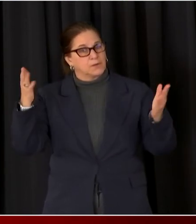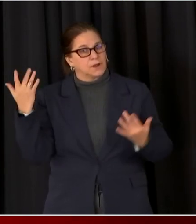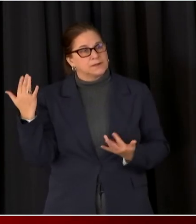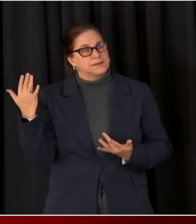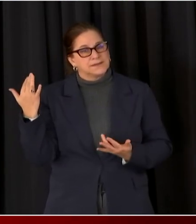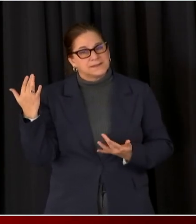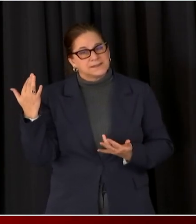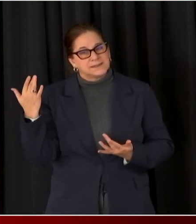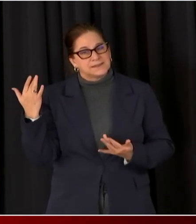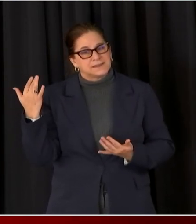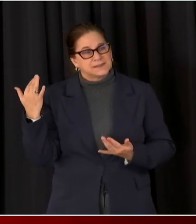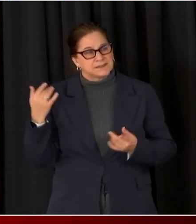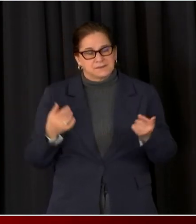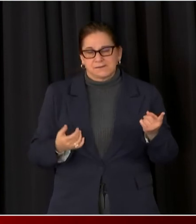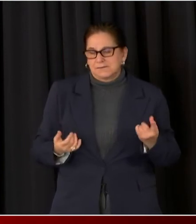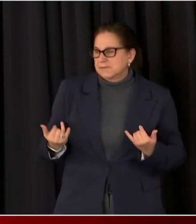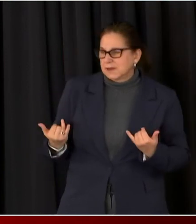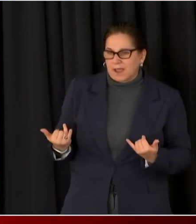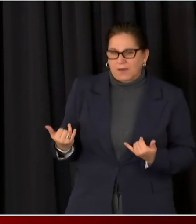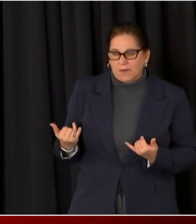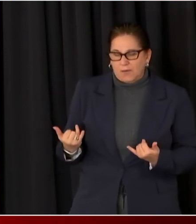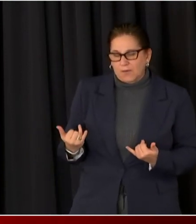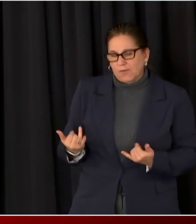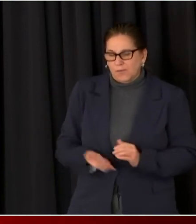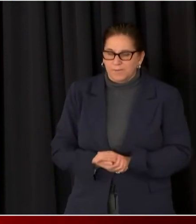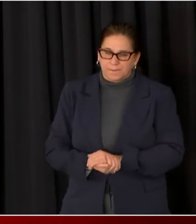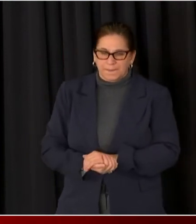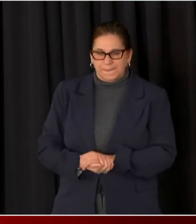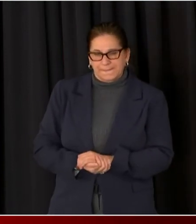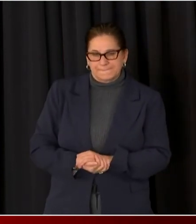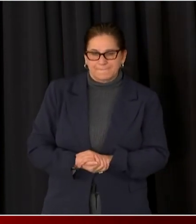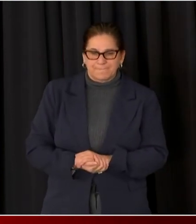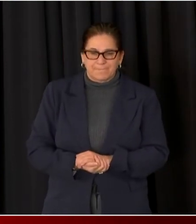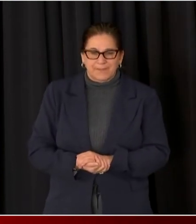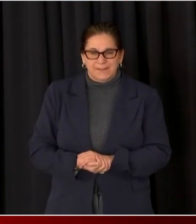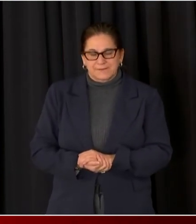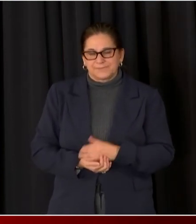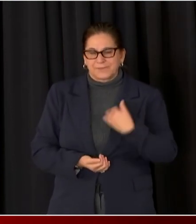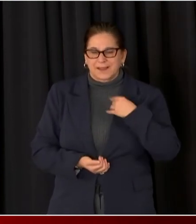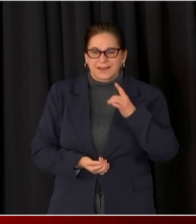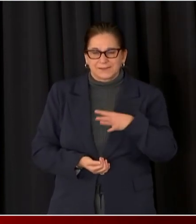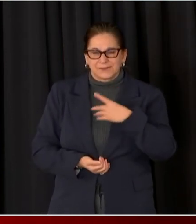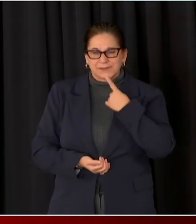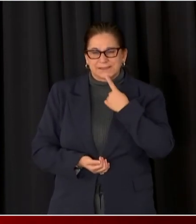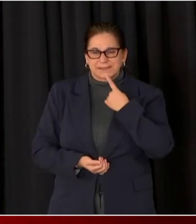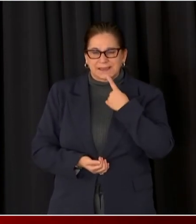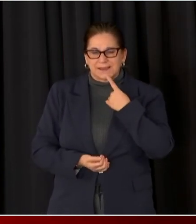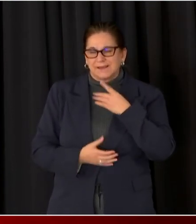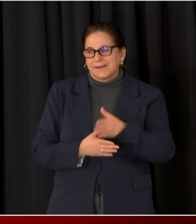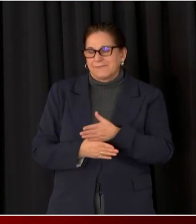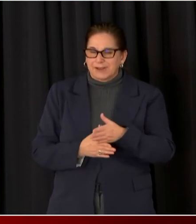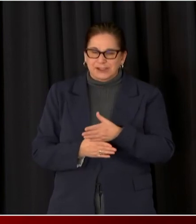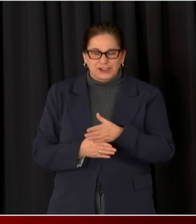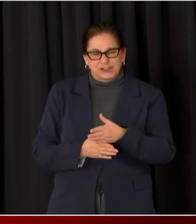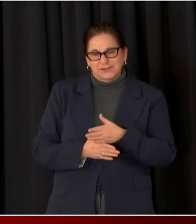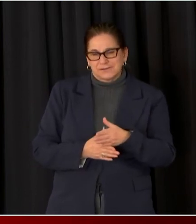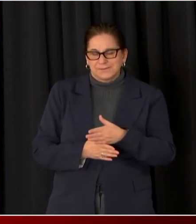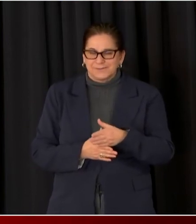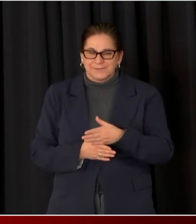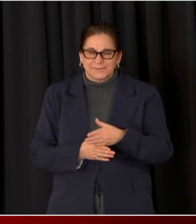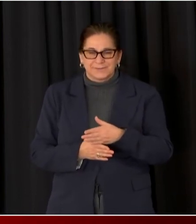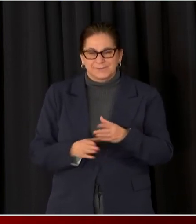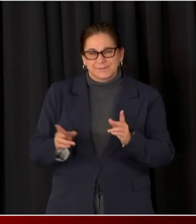citizens, I hate to use the word average, because every person has their own unique set of circumstances that would make them eligible for the vaccine